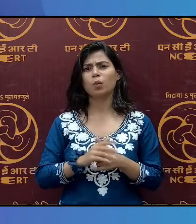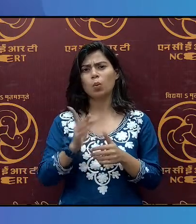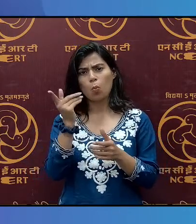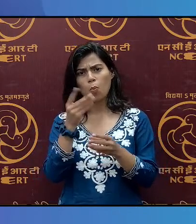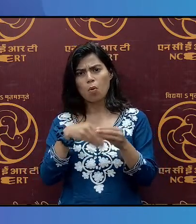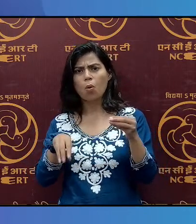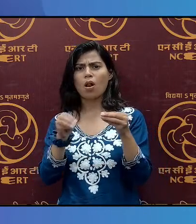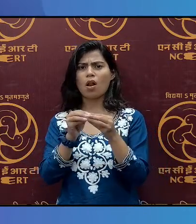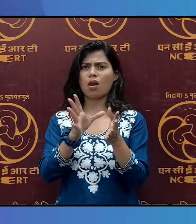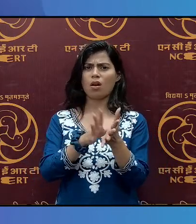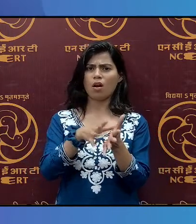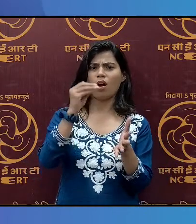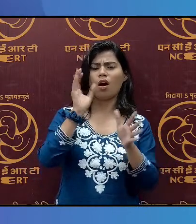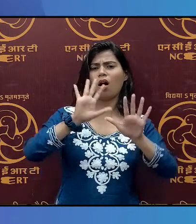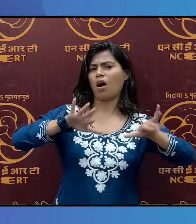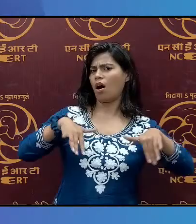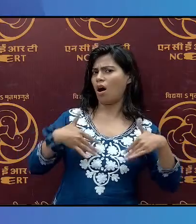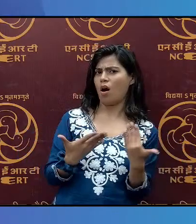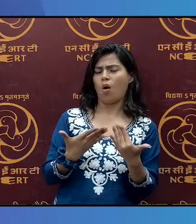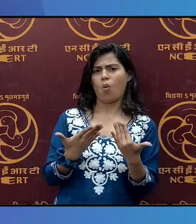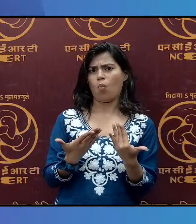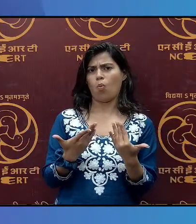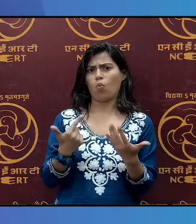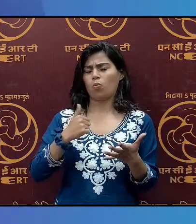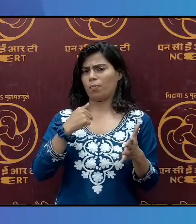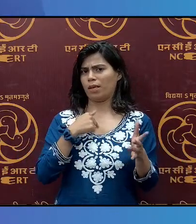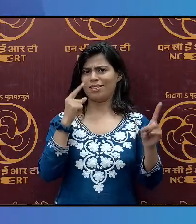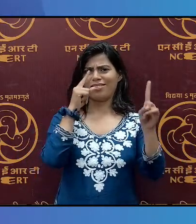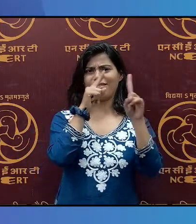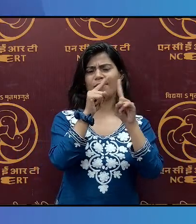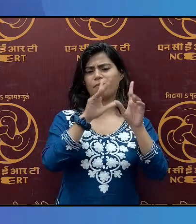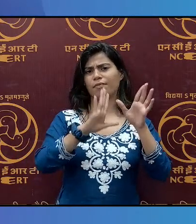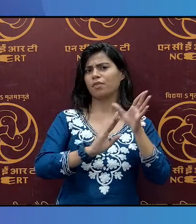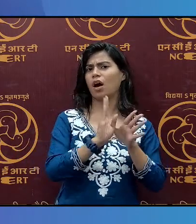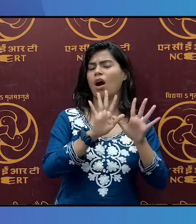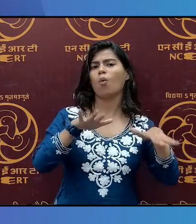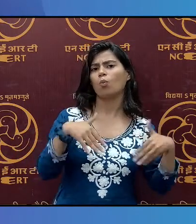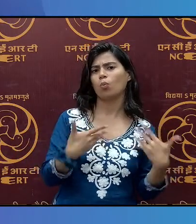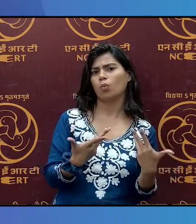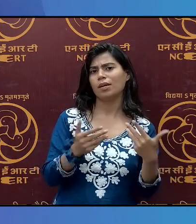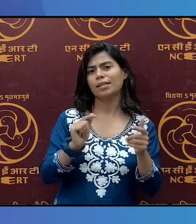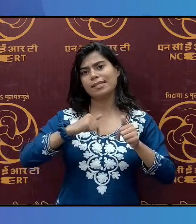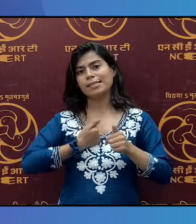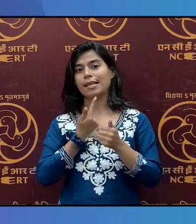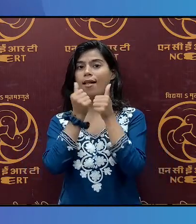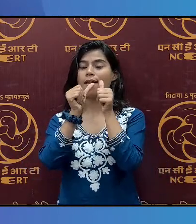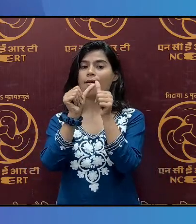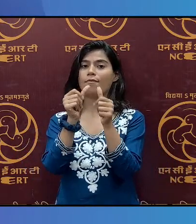learn the art of how do I assess my own self. So that is self-assessment will also